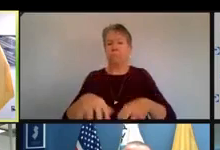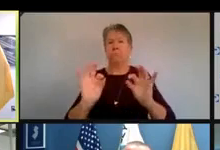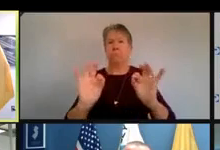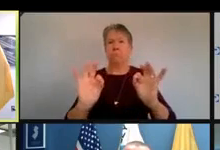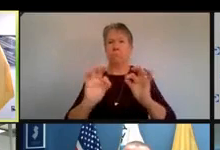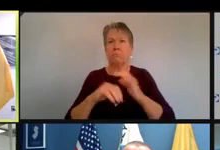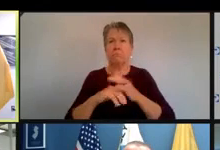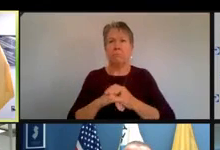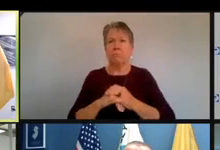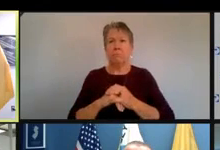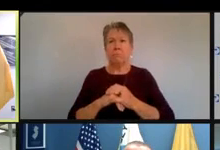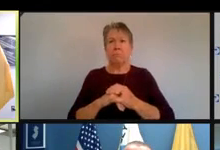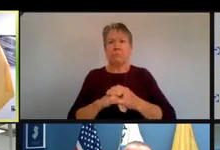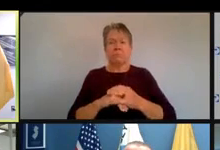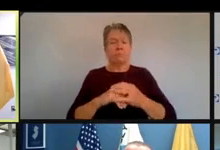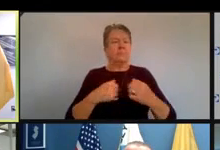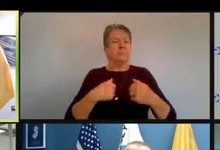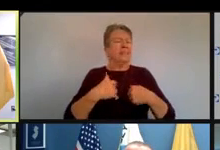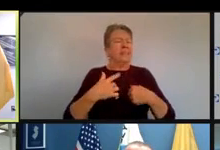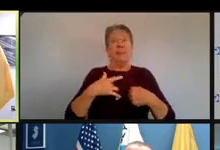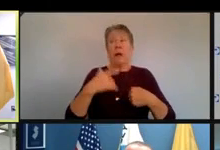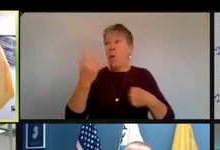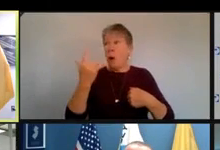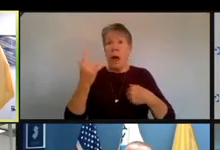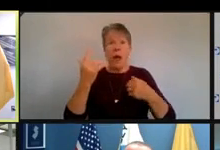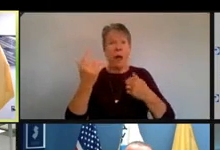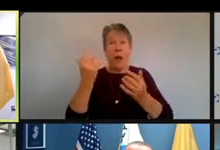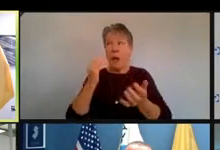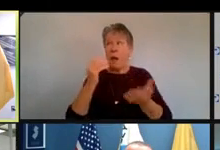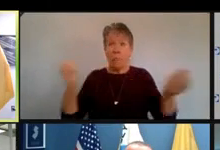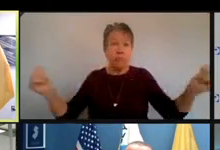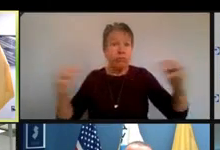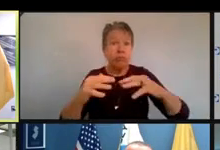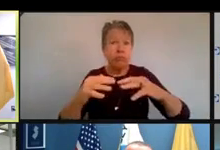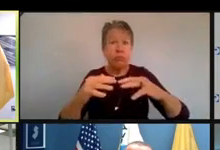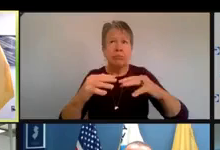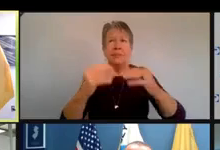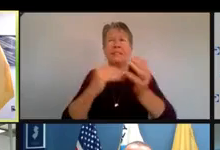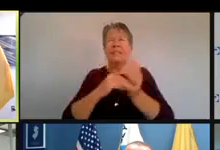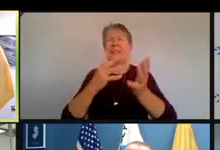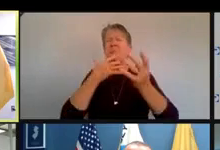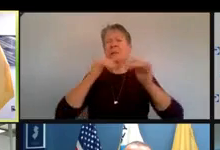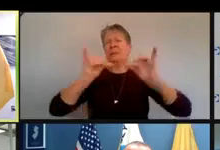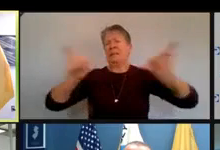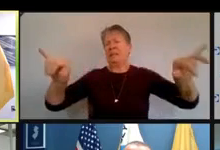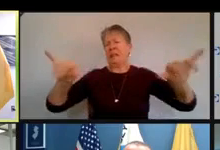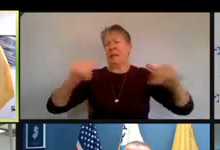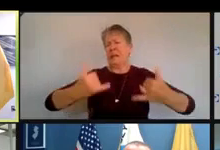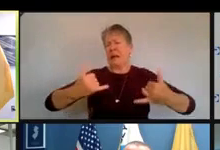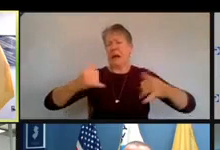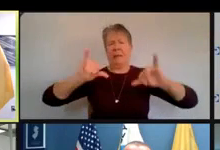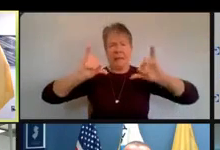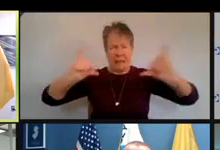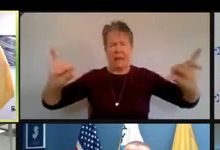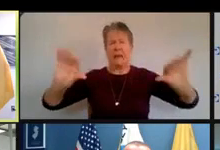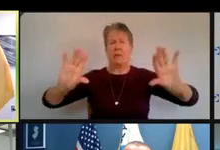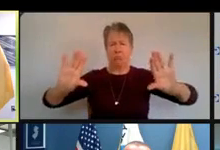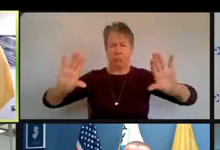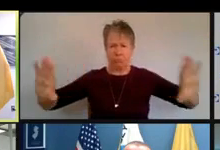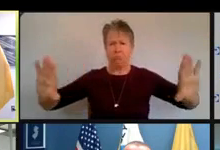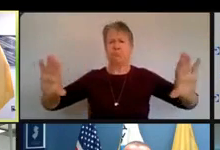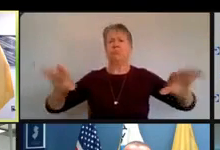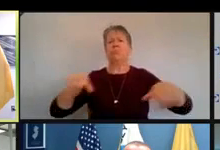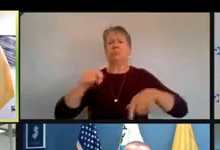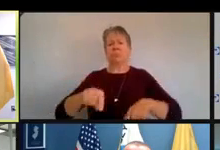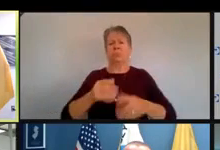or when we don't have to. And these formats have become pretty much common use formats for so many